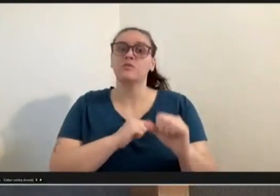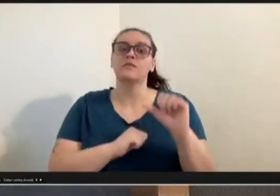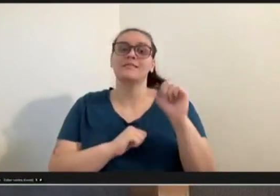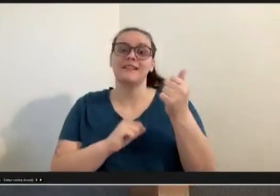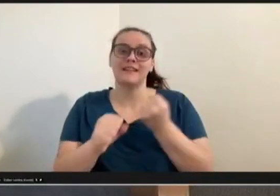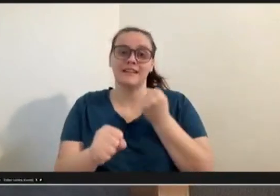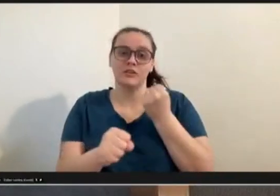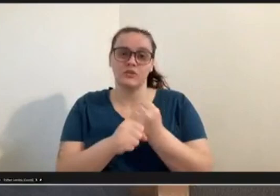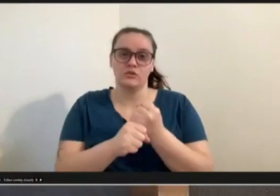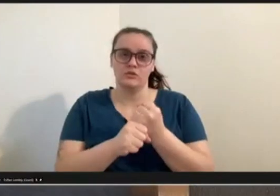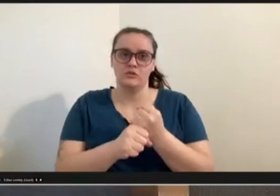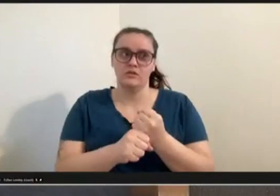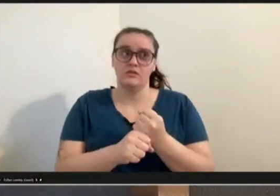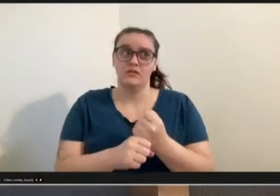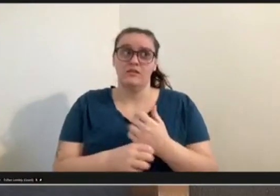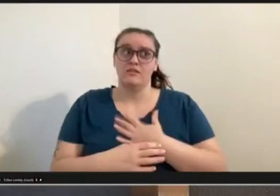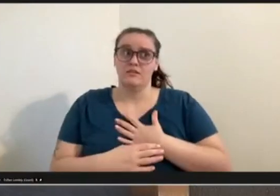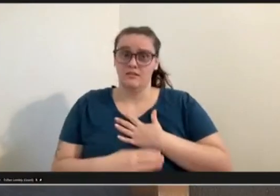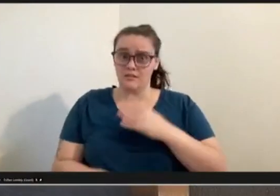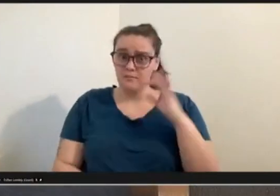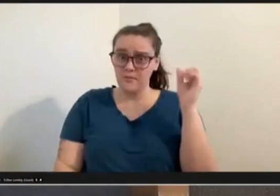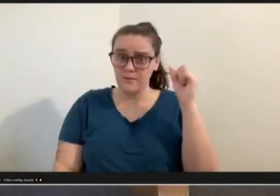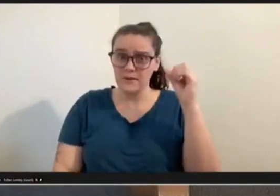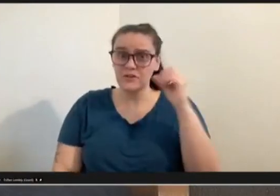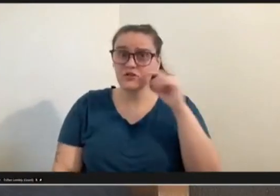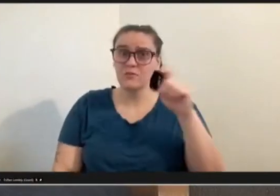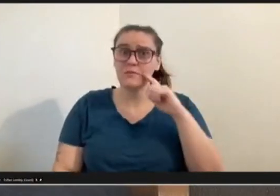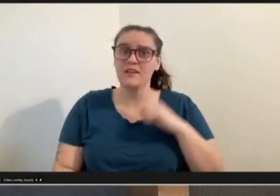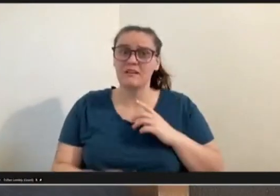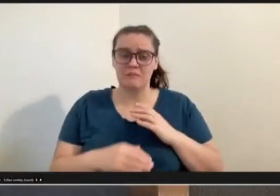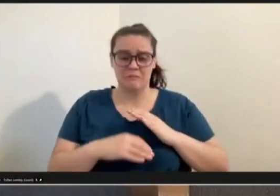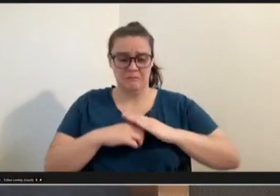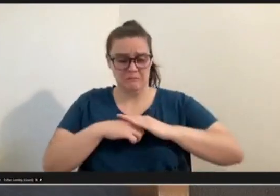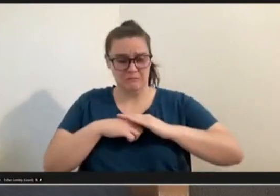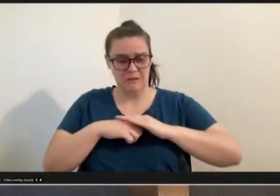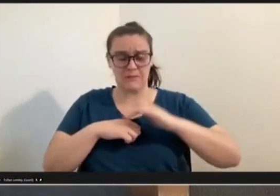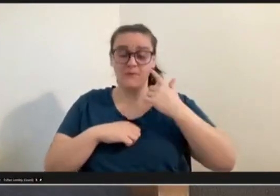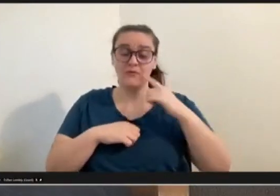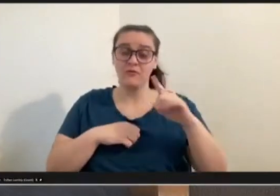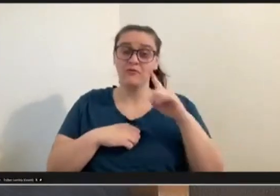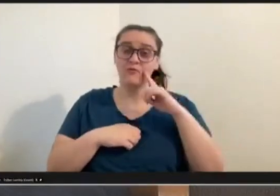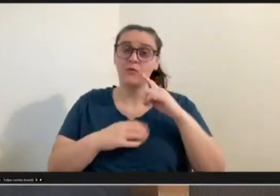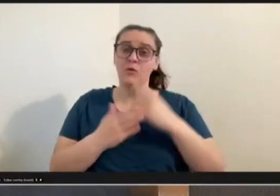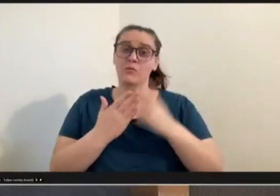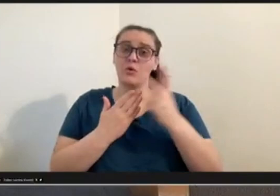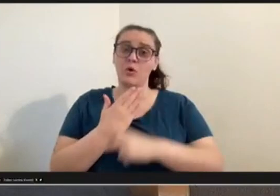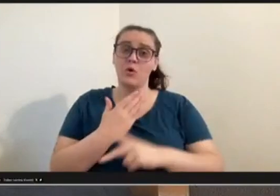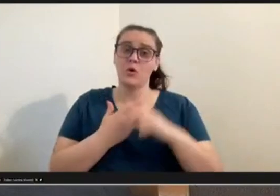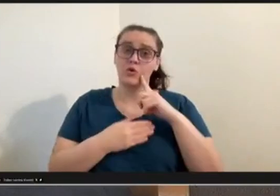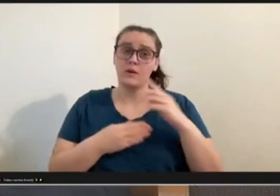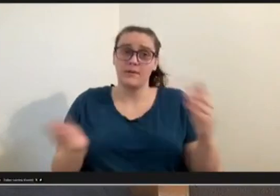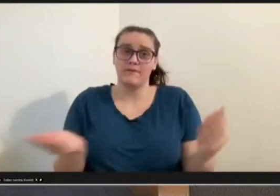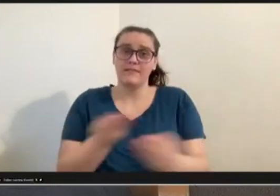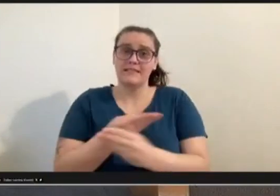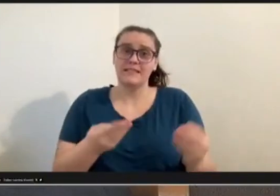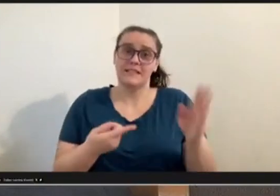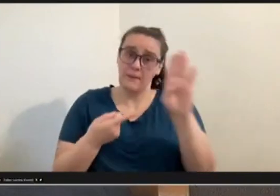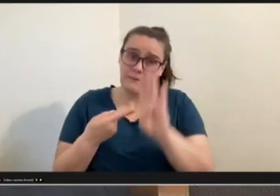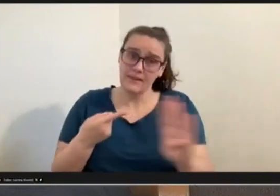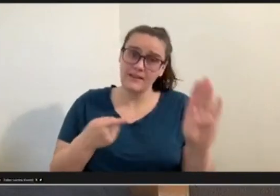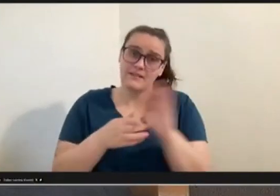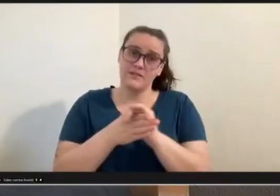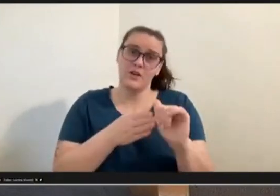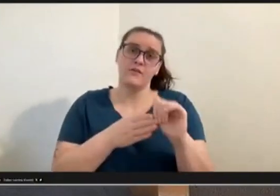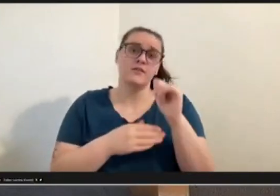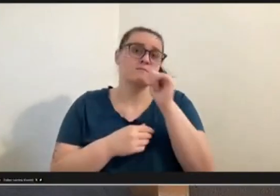bare minimum time extension for a program that facilitates billions of dollars in private investment and has been proven by the state's